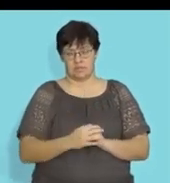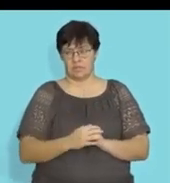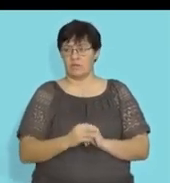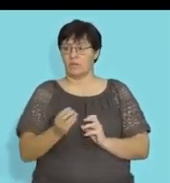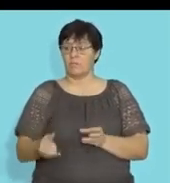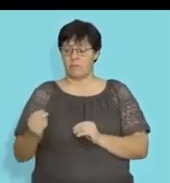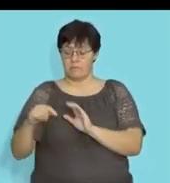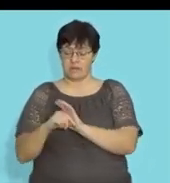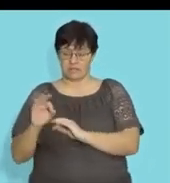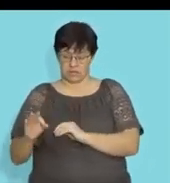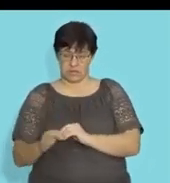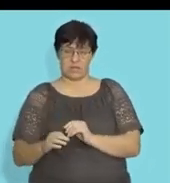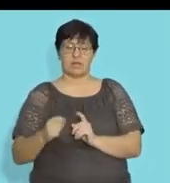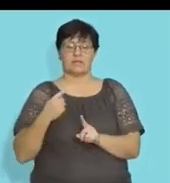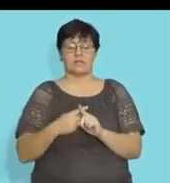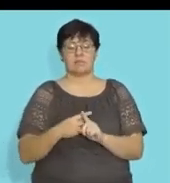multiplied by negative